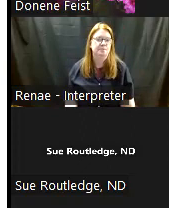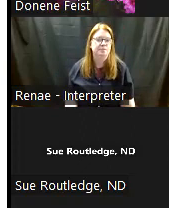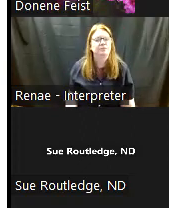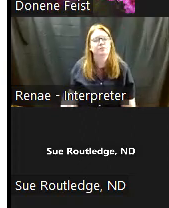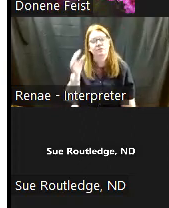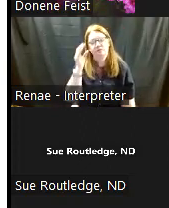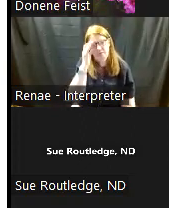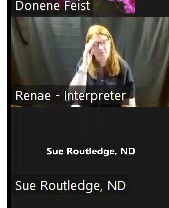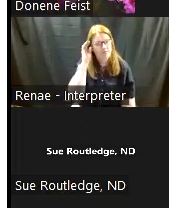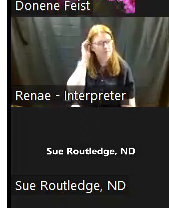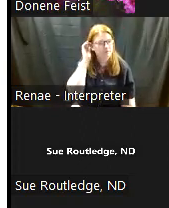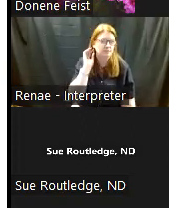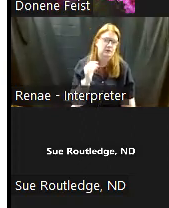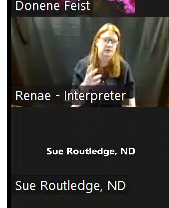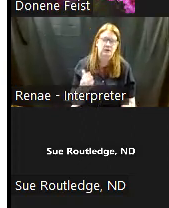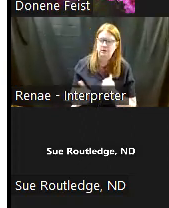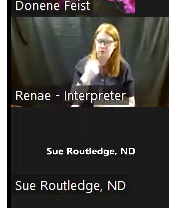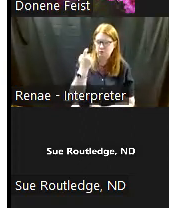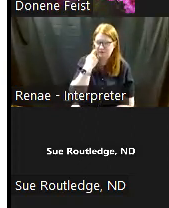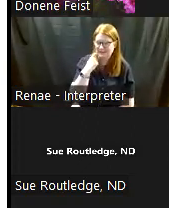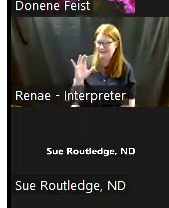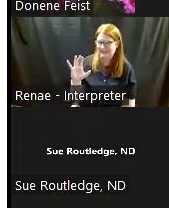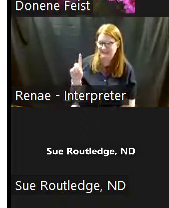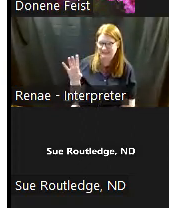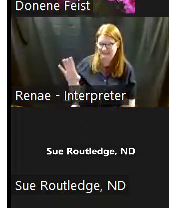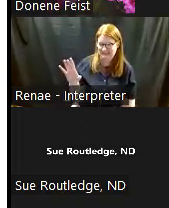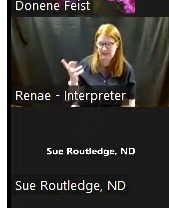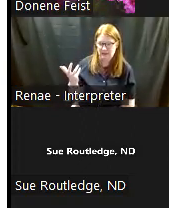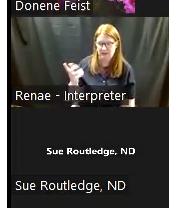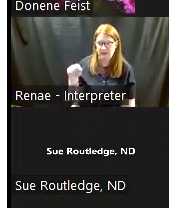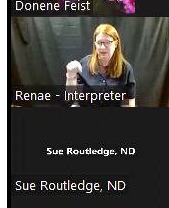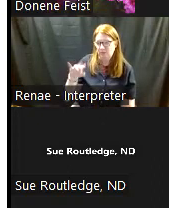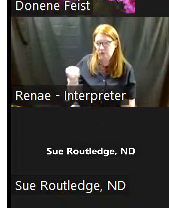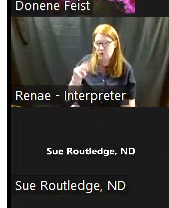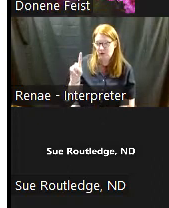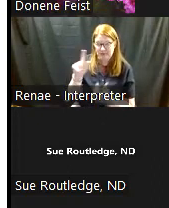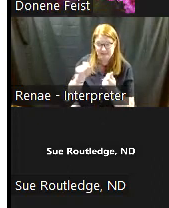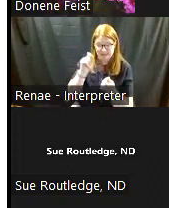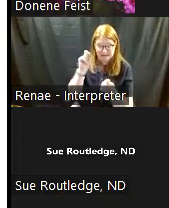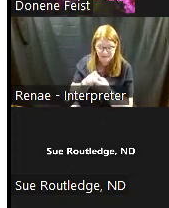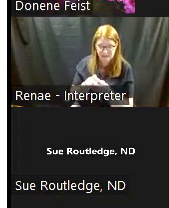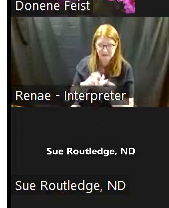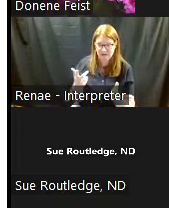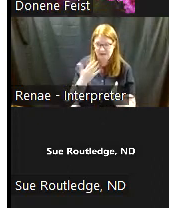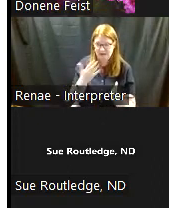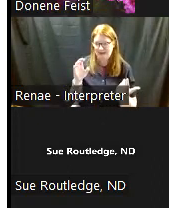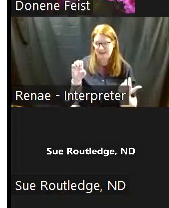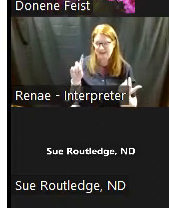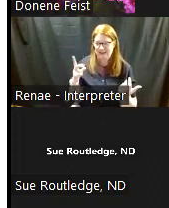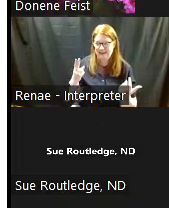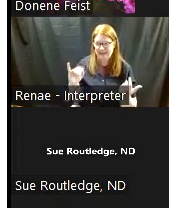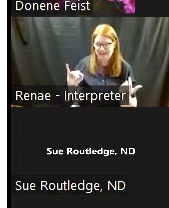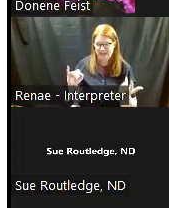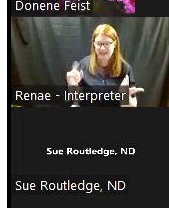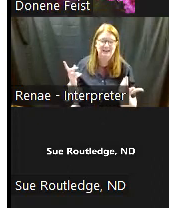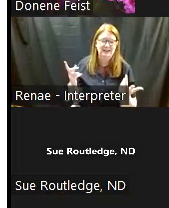Just some data from the most recent CDC information that I could find with North Dakota specifically, and thank you, the EHDI crew, for doing